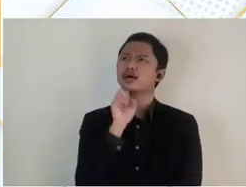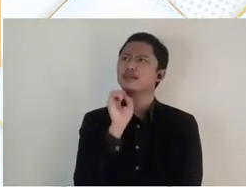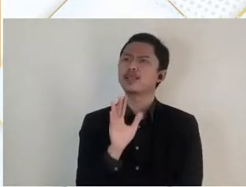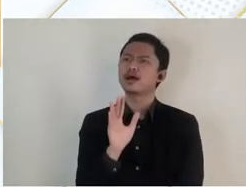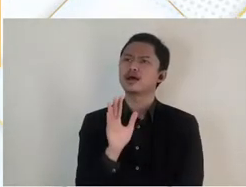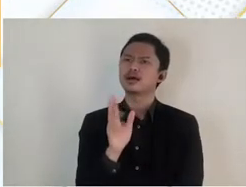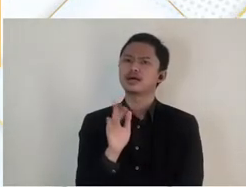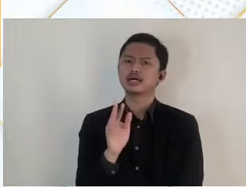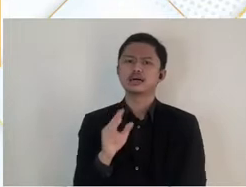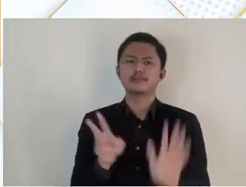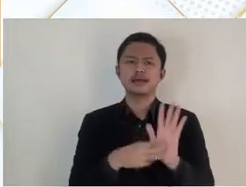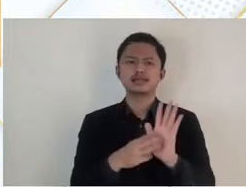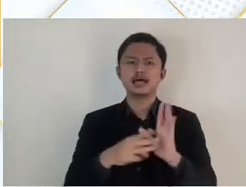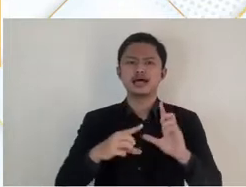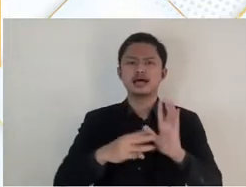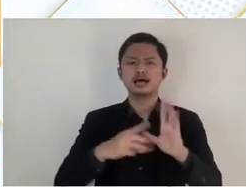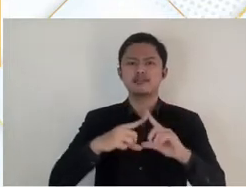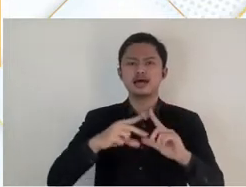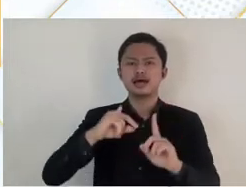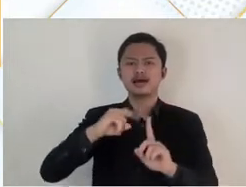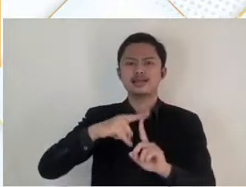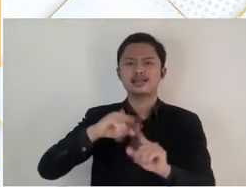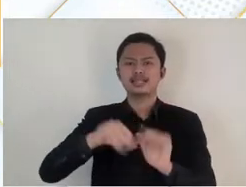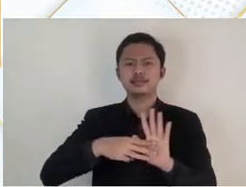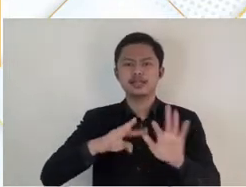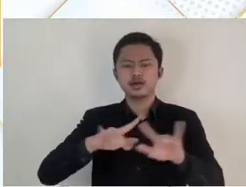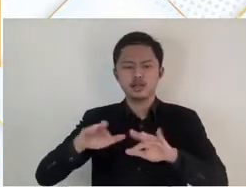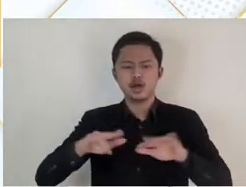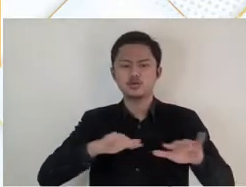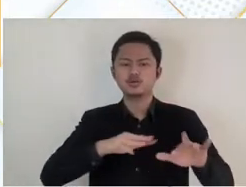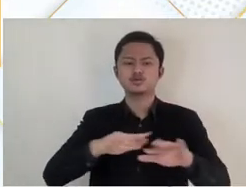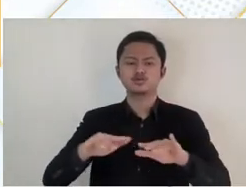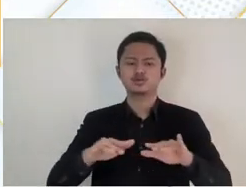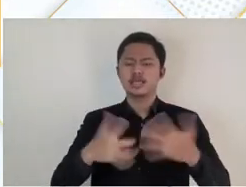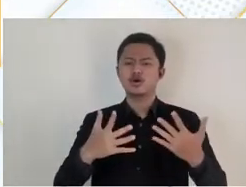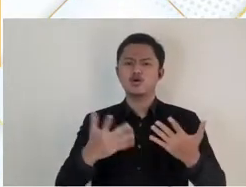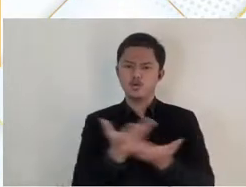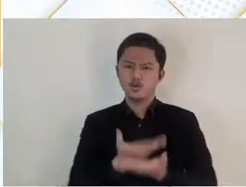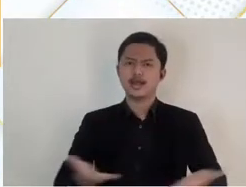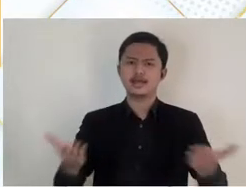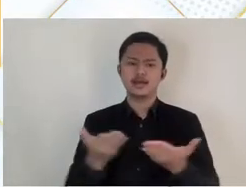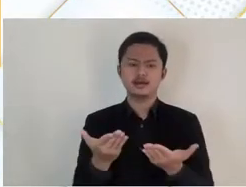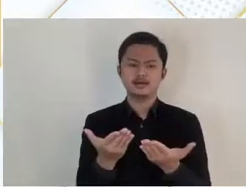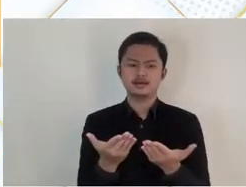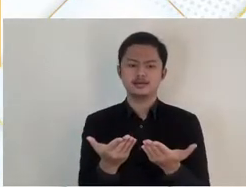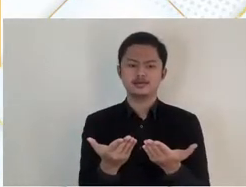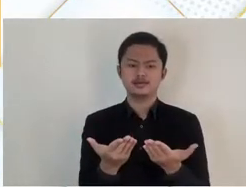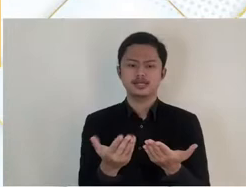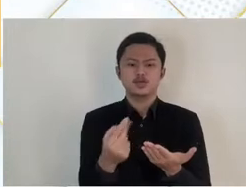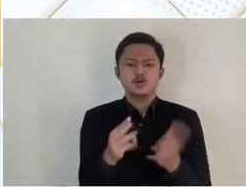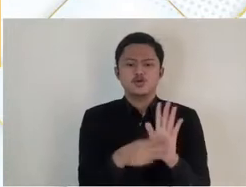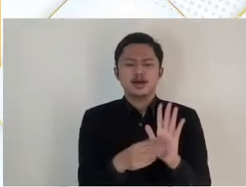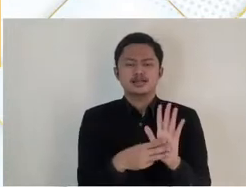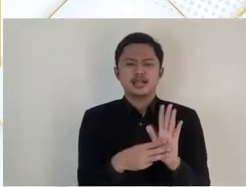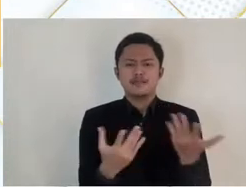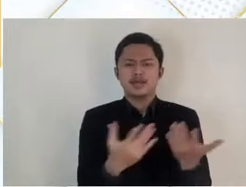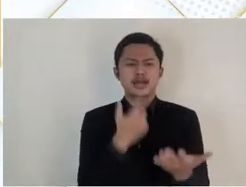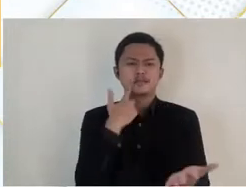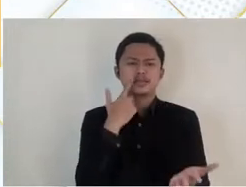maritime issue, environmental issue, and so on and so forth, was one of the main